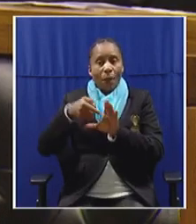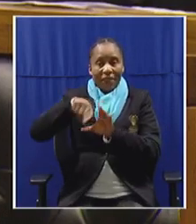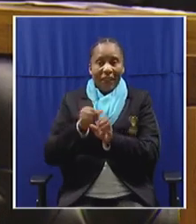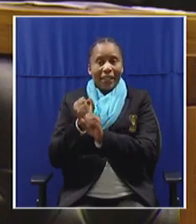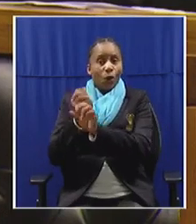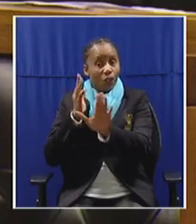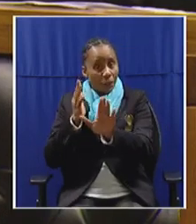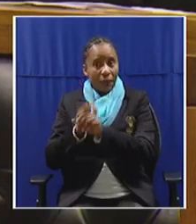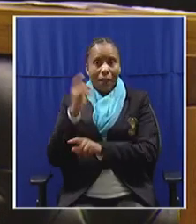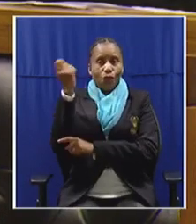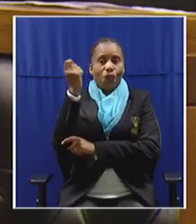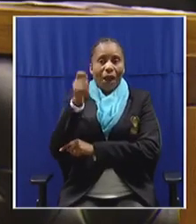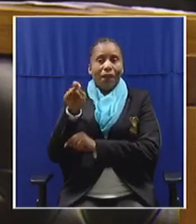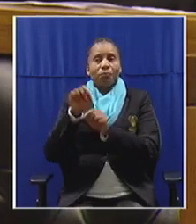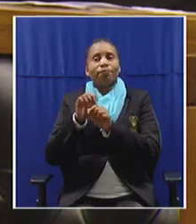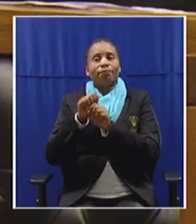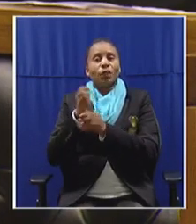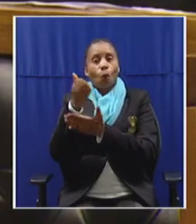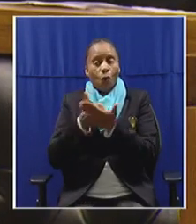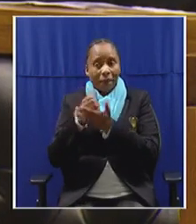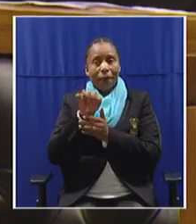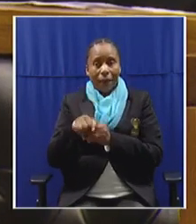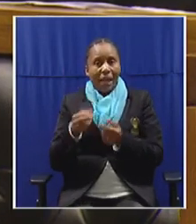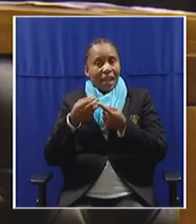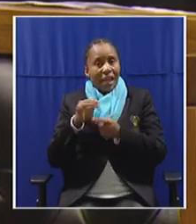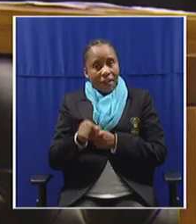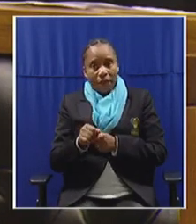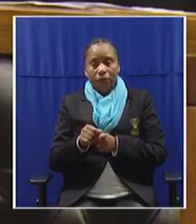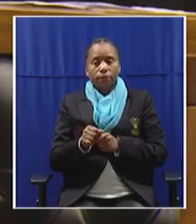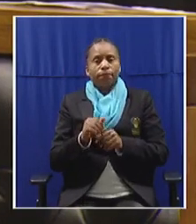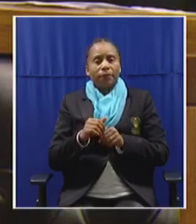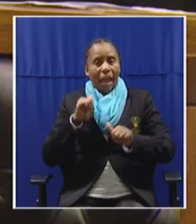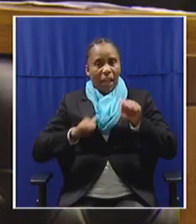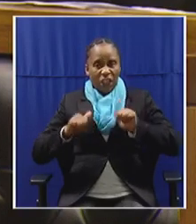rural economies, if we do not take bold actions